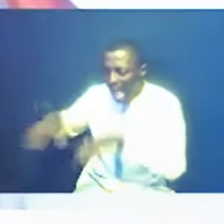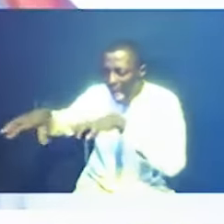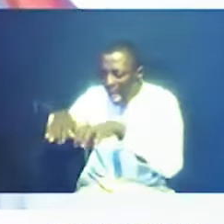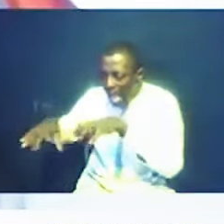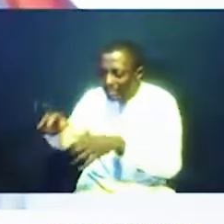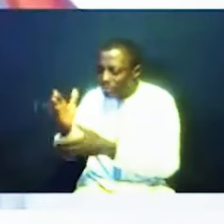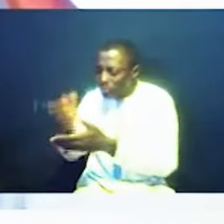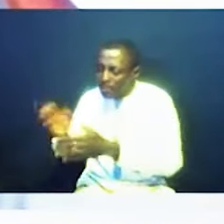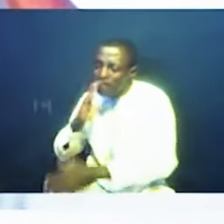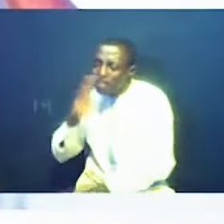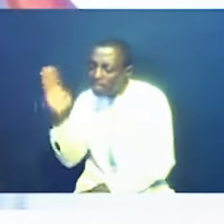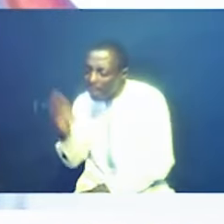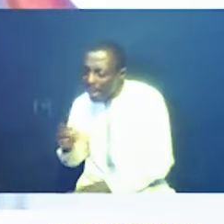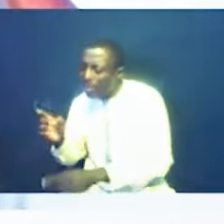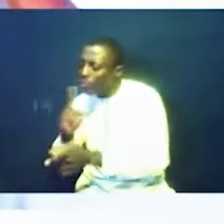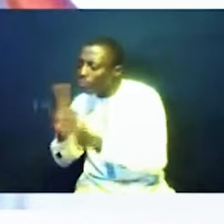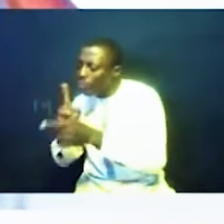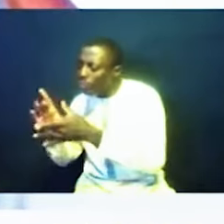morals.